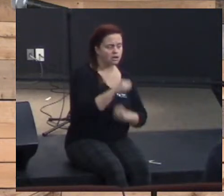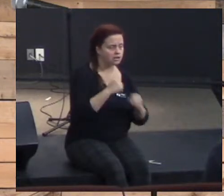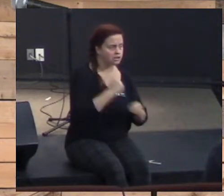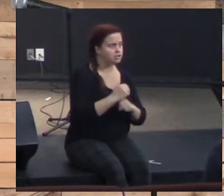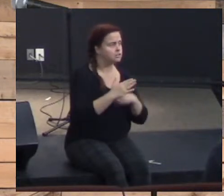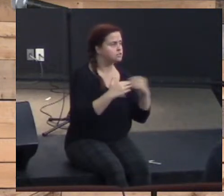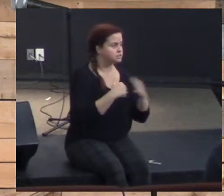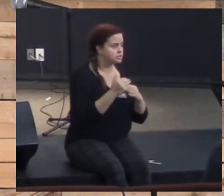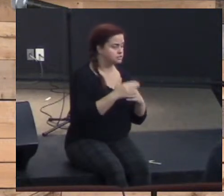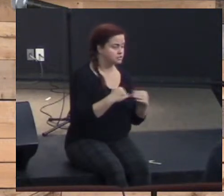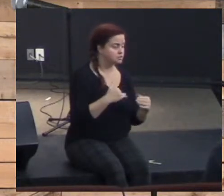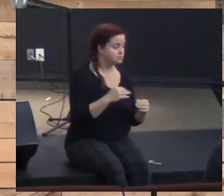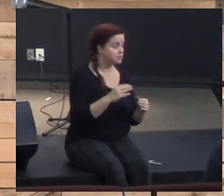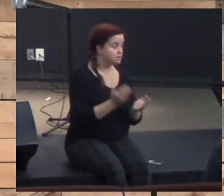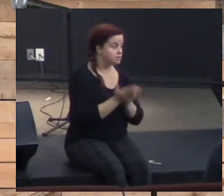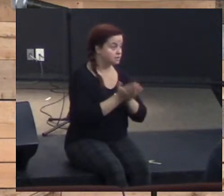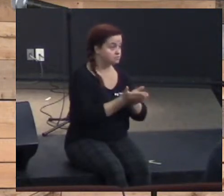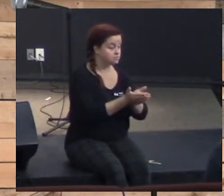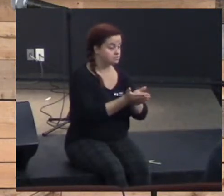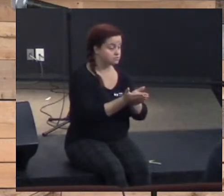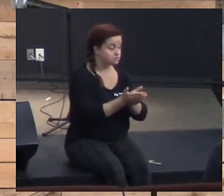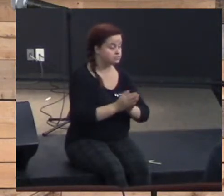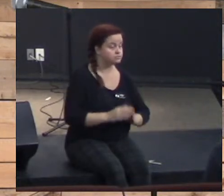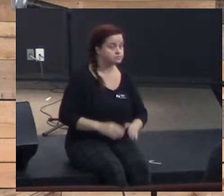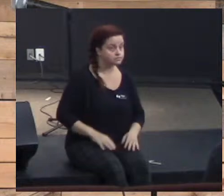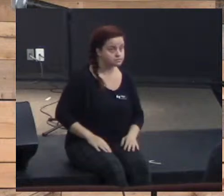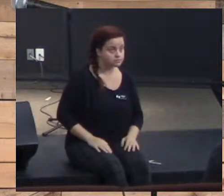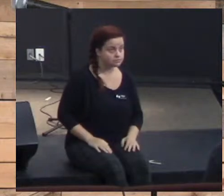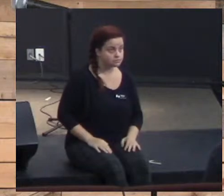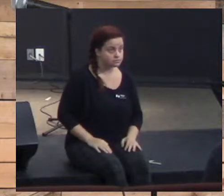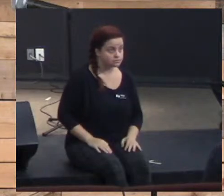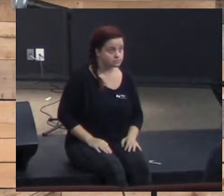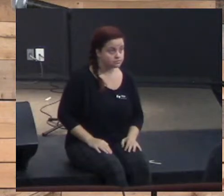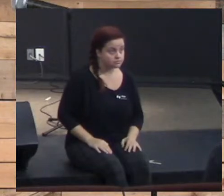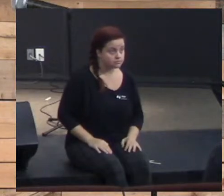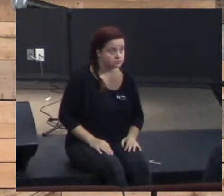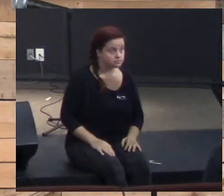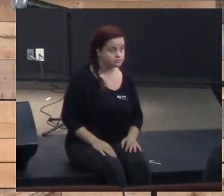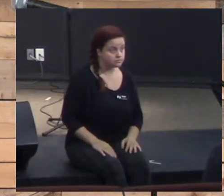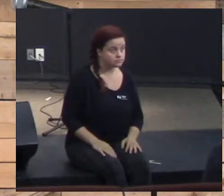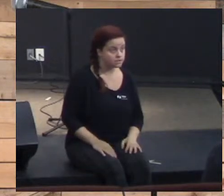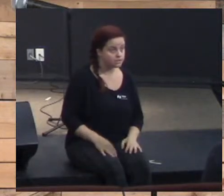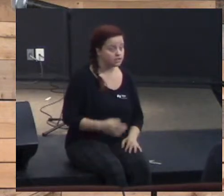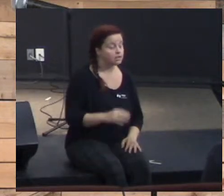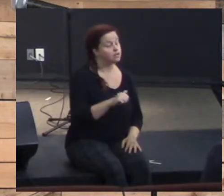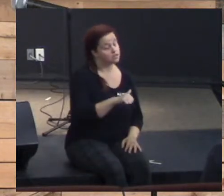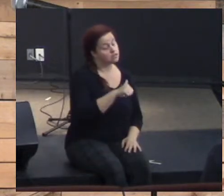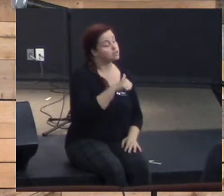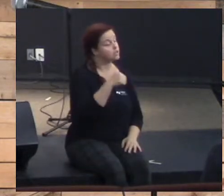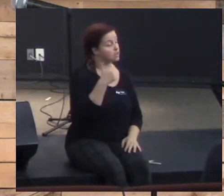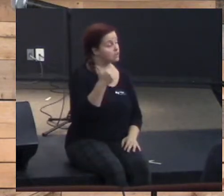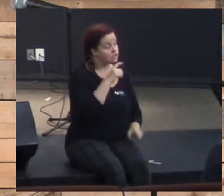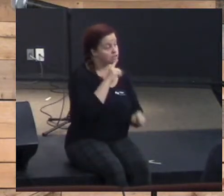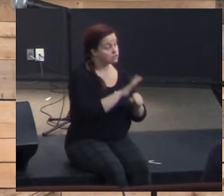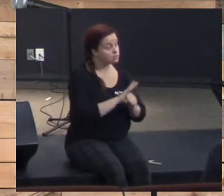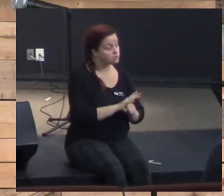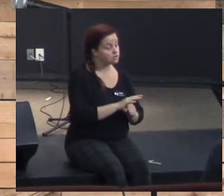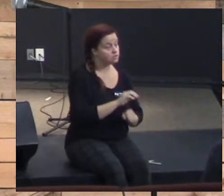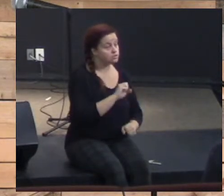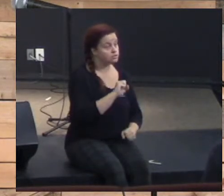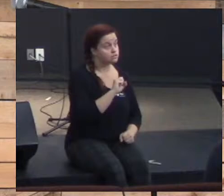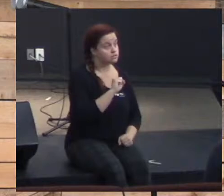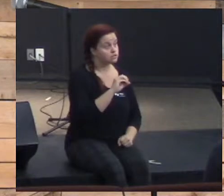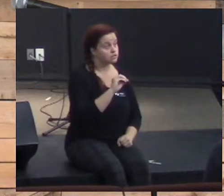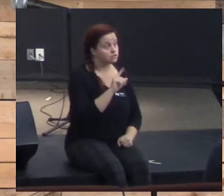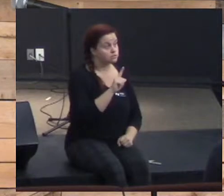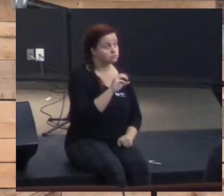And then the other one in 2 Chronicles was the Solomon's Temple, right? The final one is